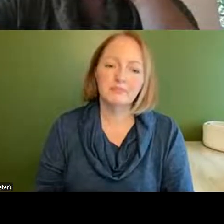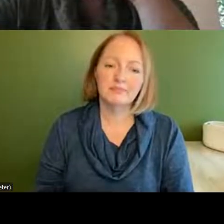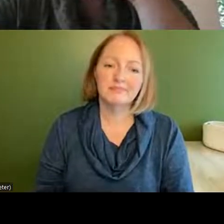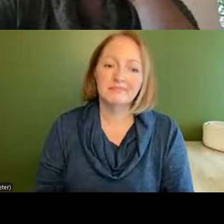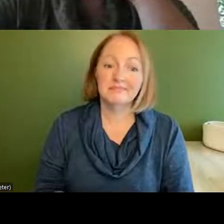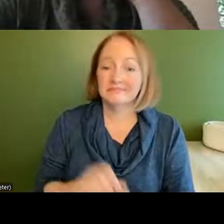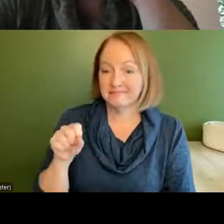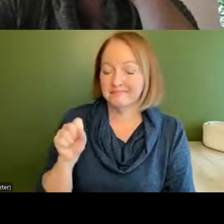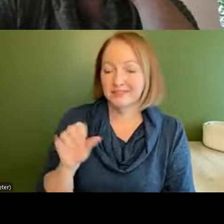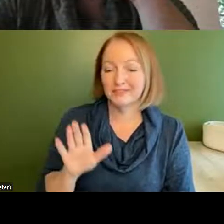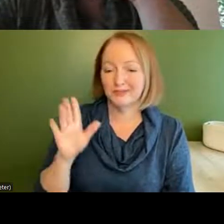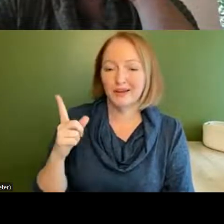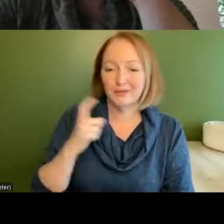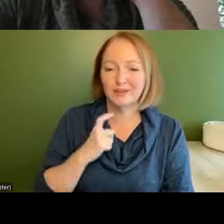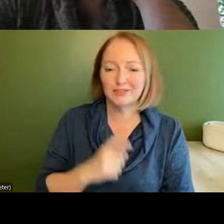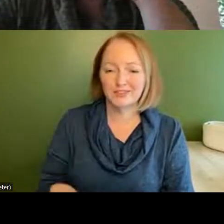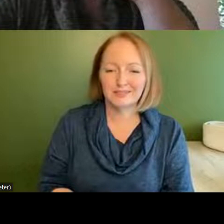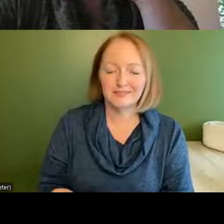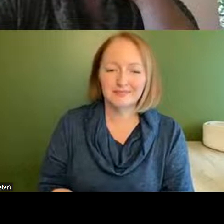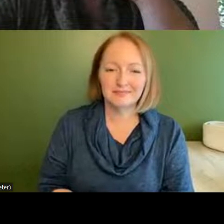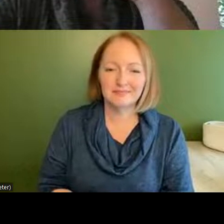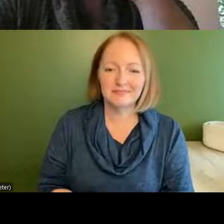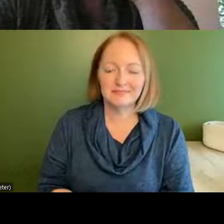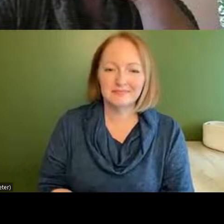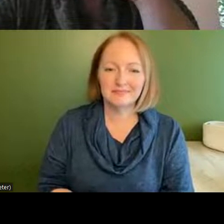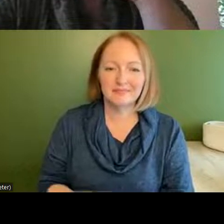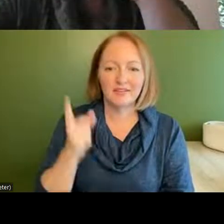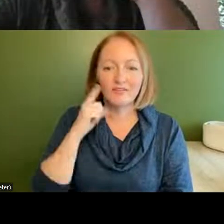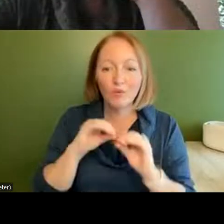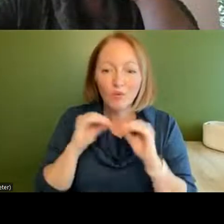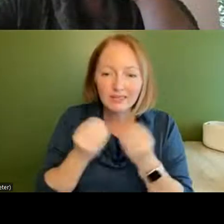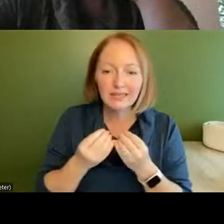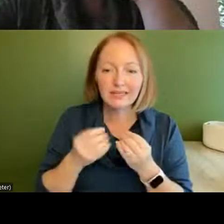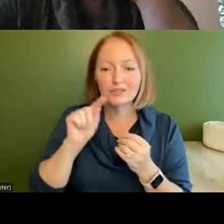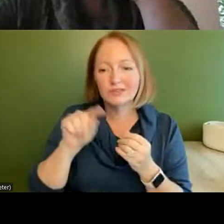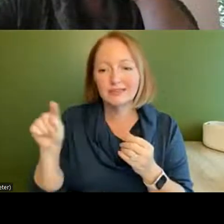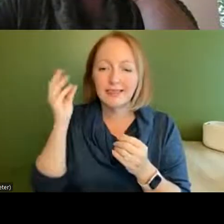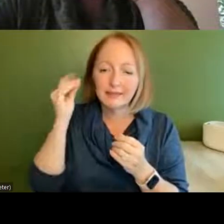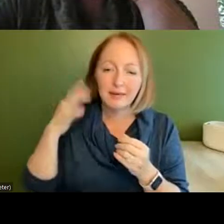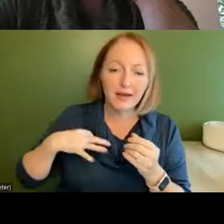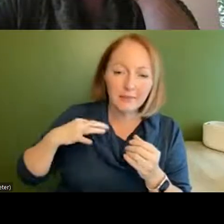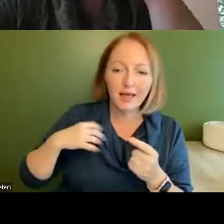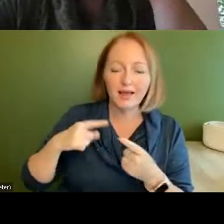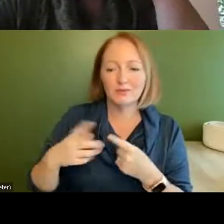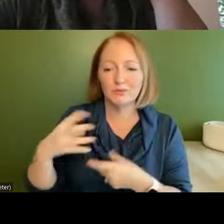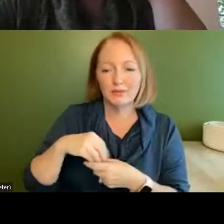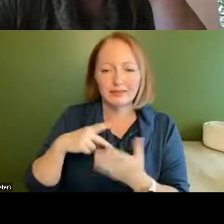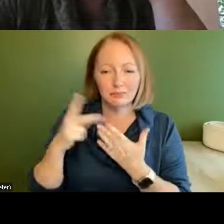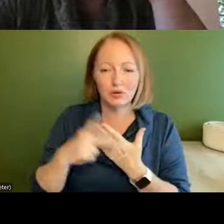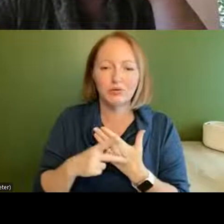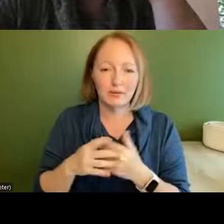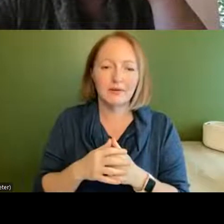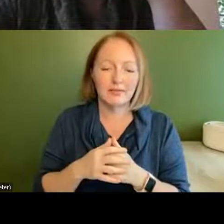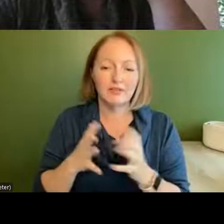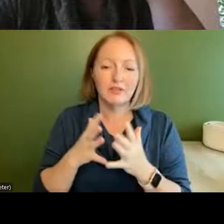Yeah, it's a great question. And I think for, you know, for organizations that are thinking about applications into this program, there's a lot